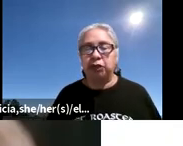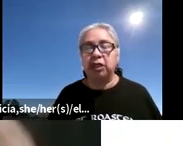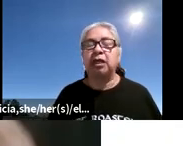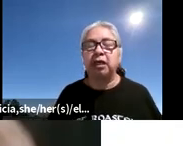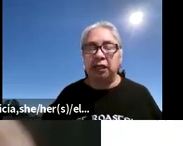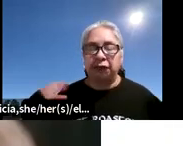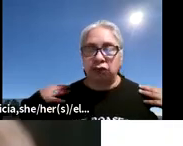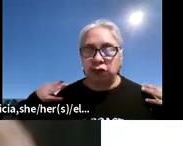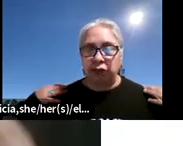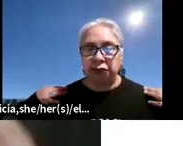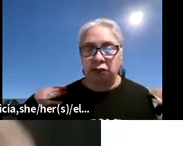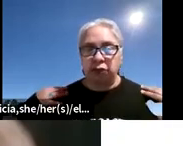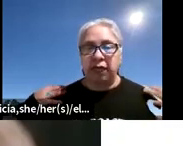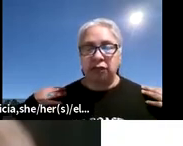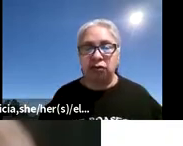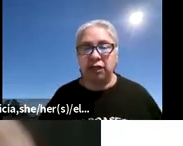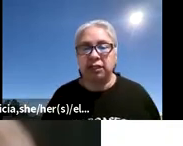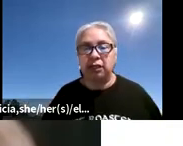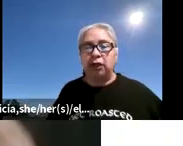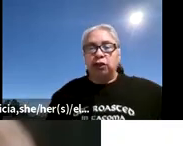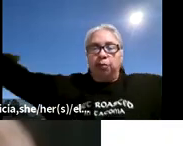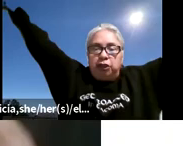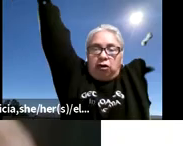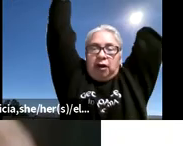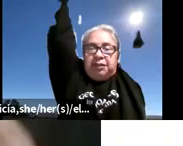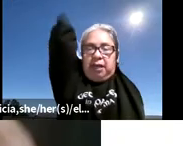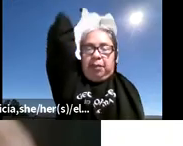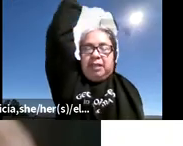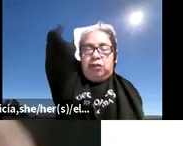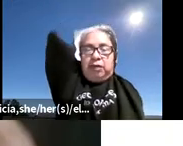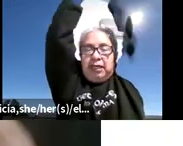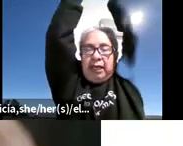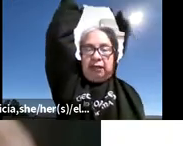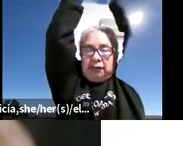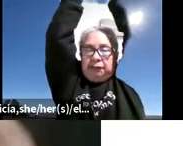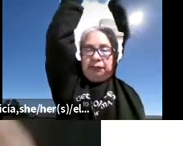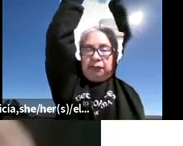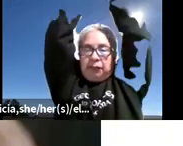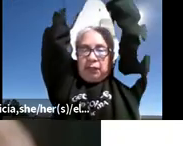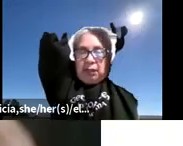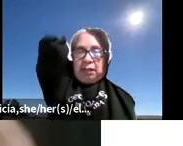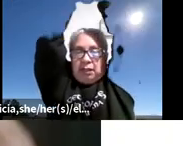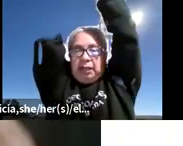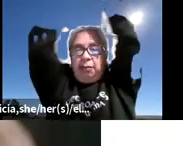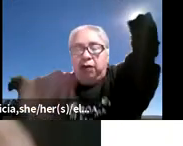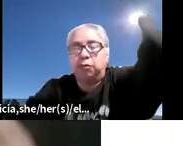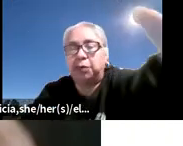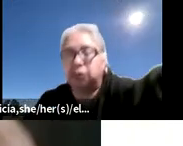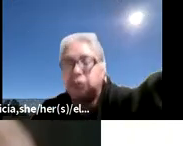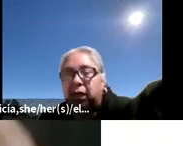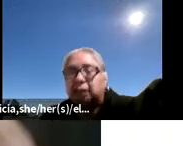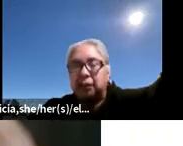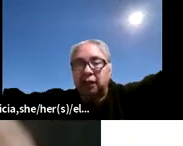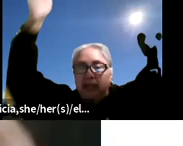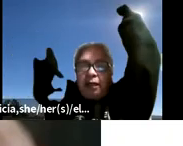then you put, if your shoulders are okay to do this, you'll put your arms up as you inhale in a mountain